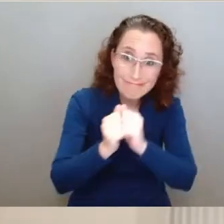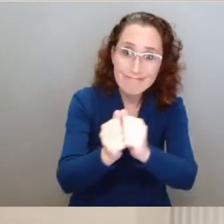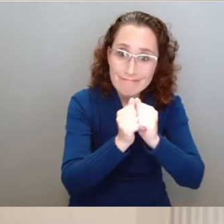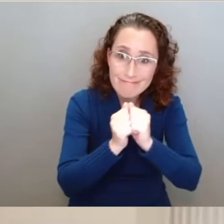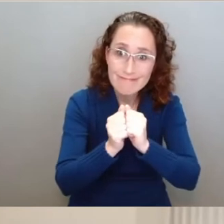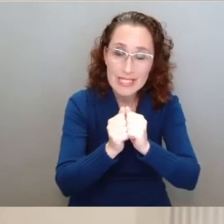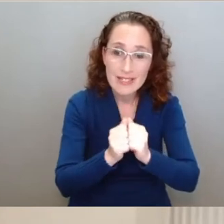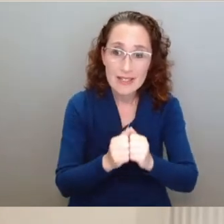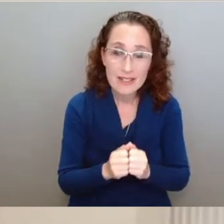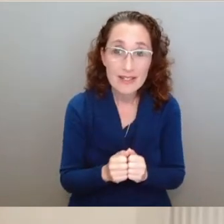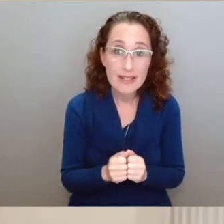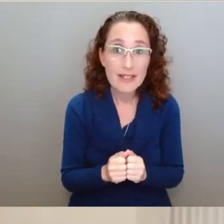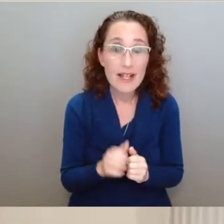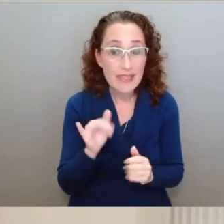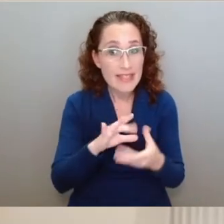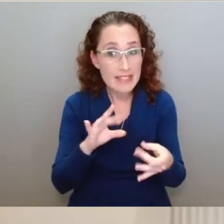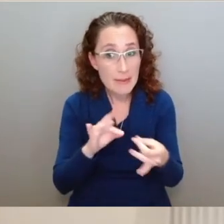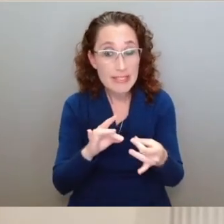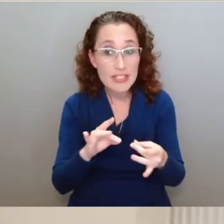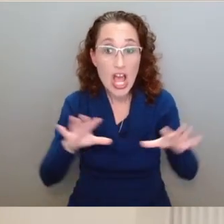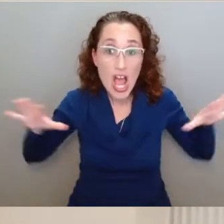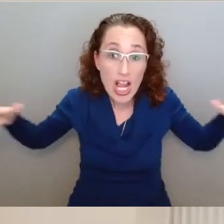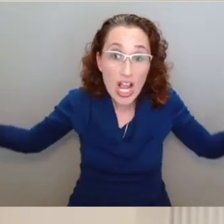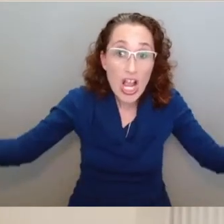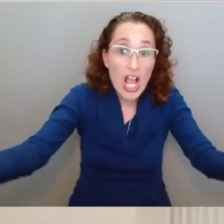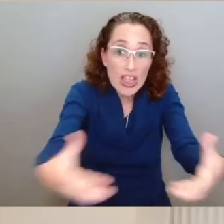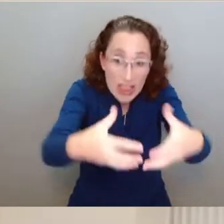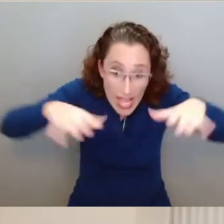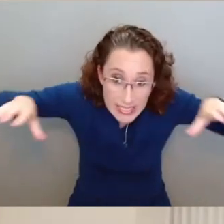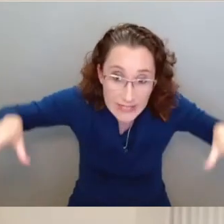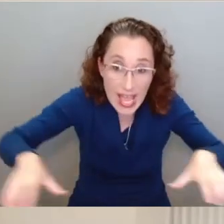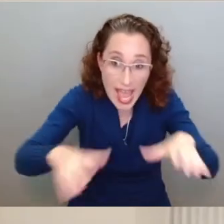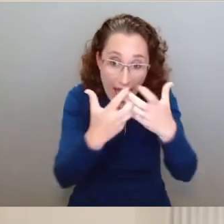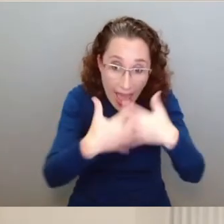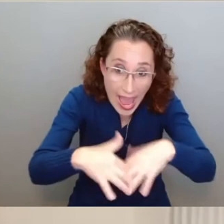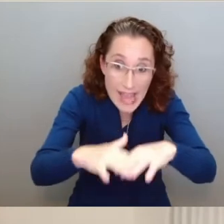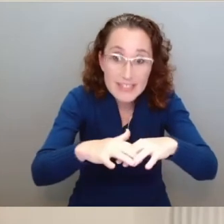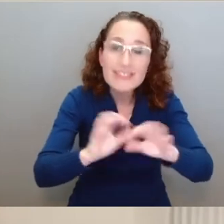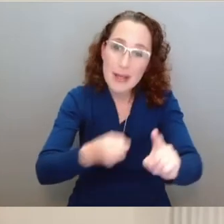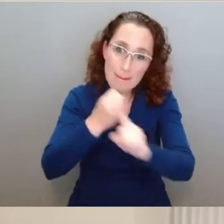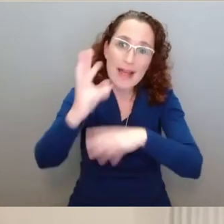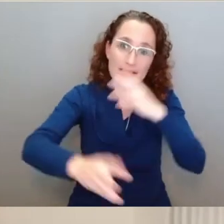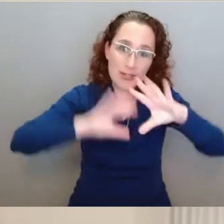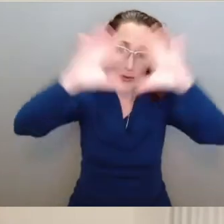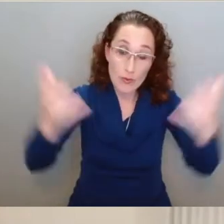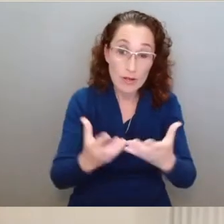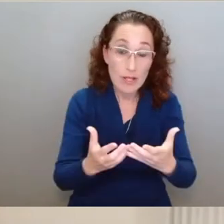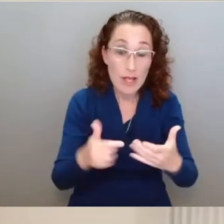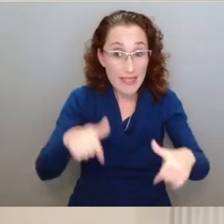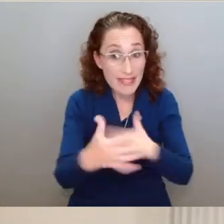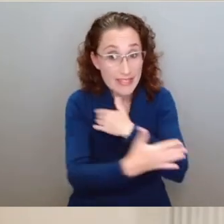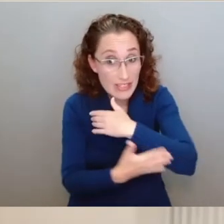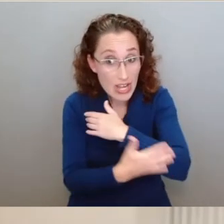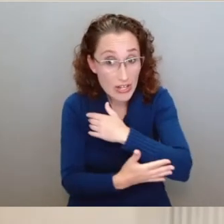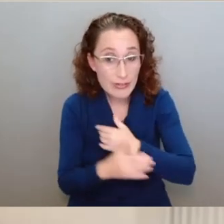us. It's that collective action is how you truly can make an impact in the world. And in a multiracial country, that